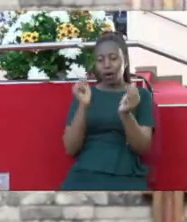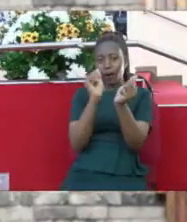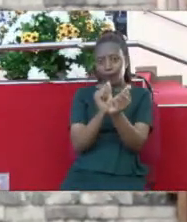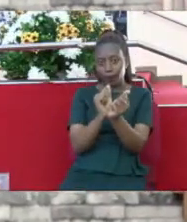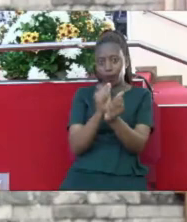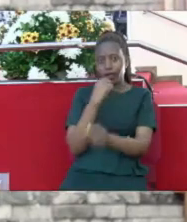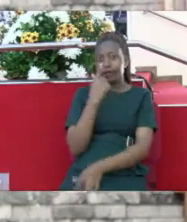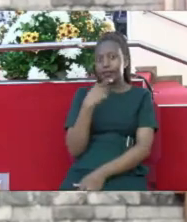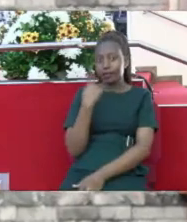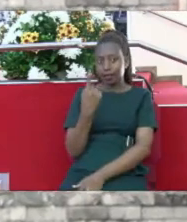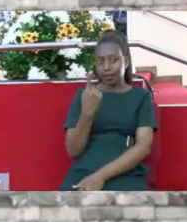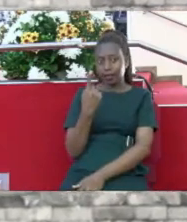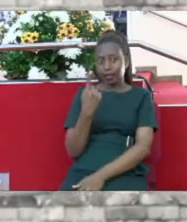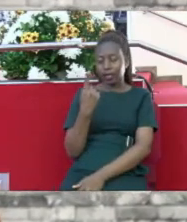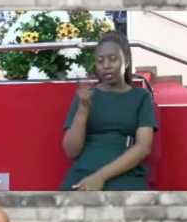that